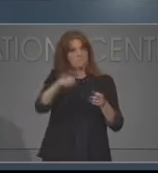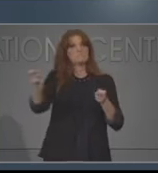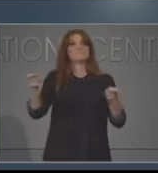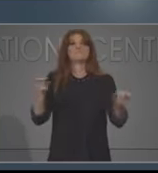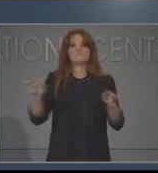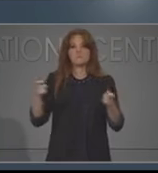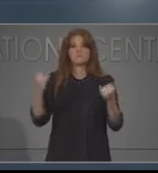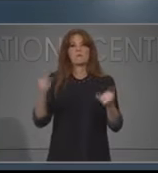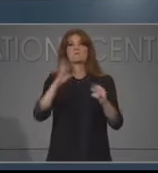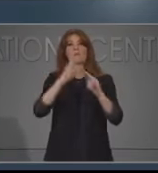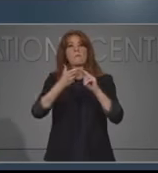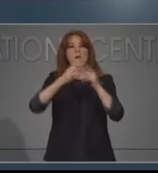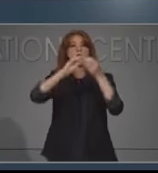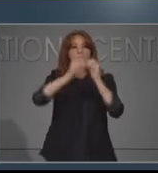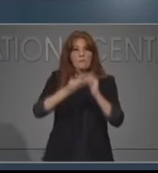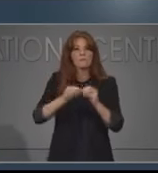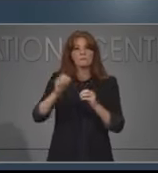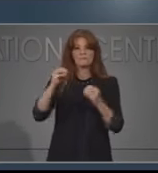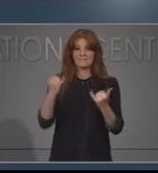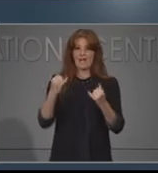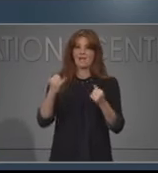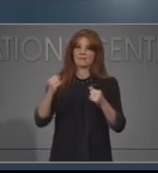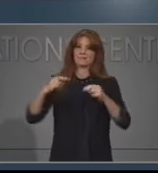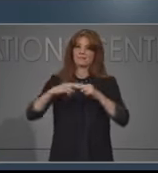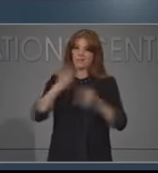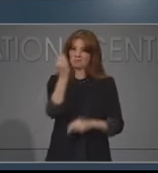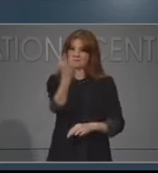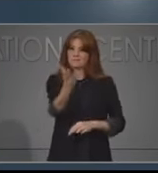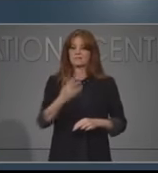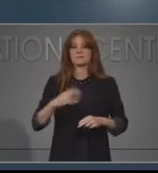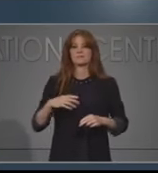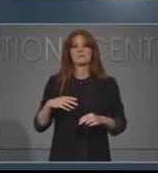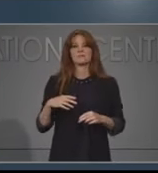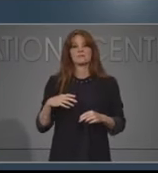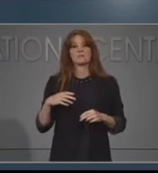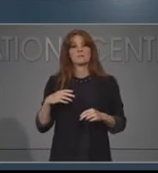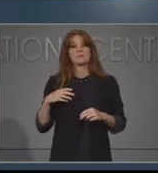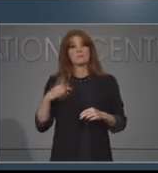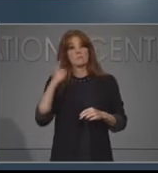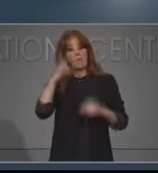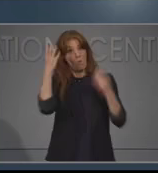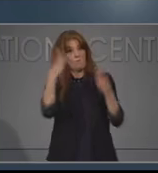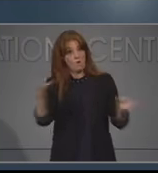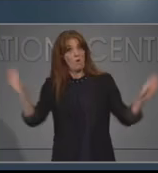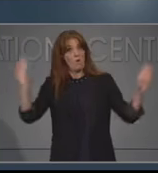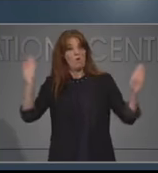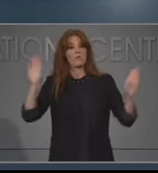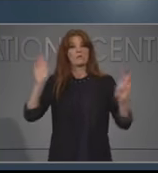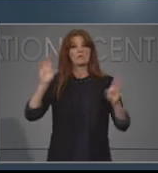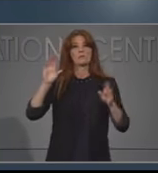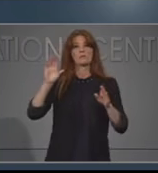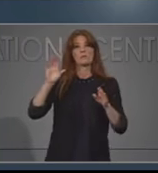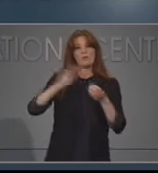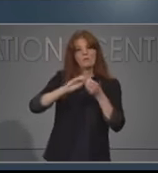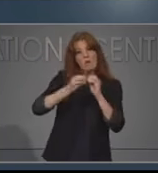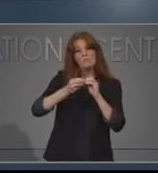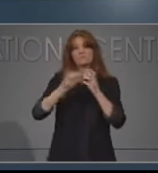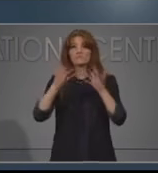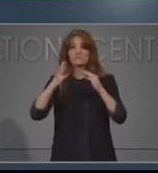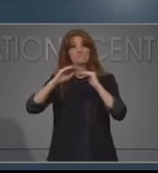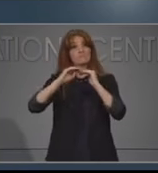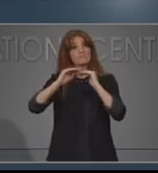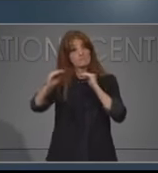our key metrics. It's graph day today. And you'll see that overall, our trends have been relatively